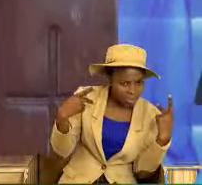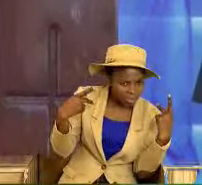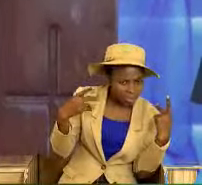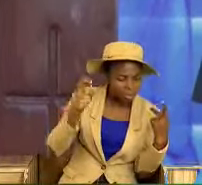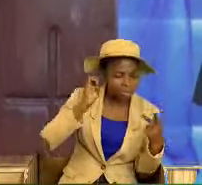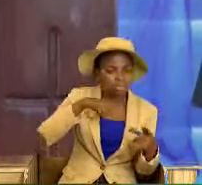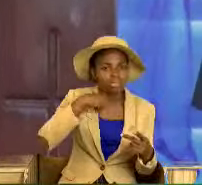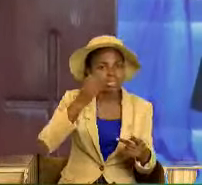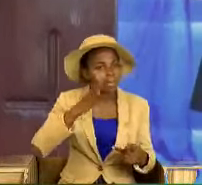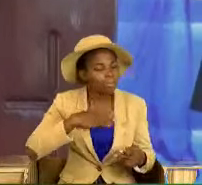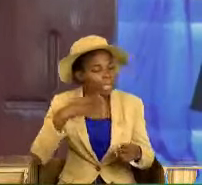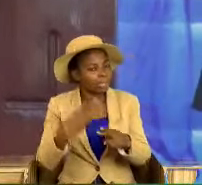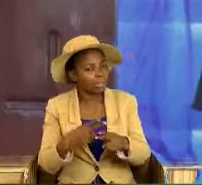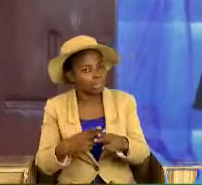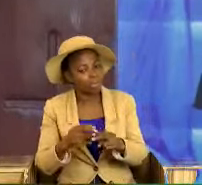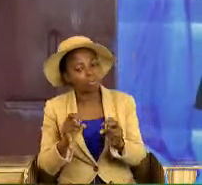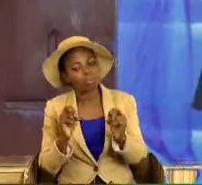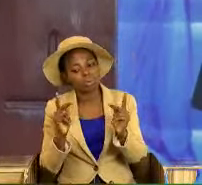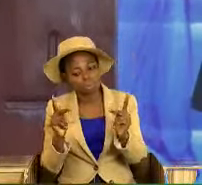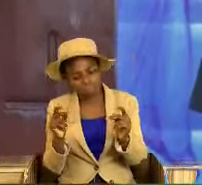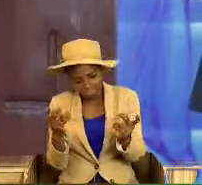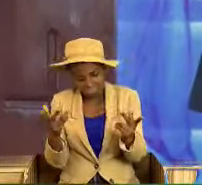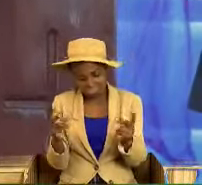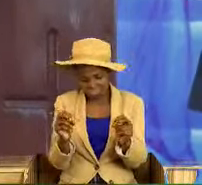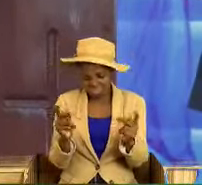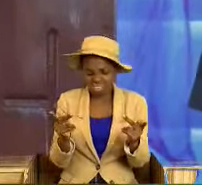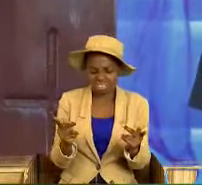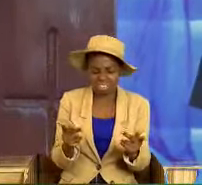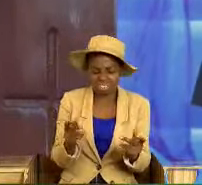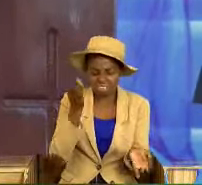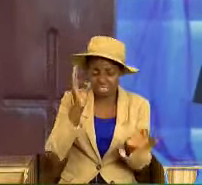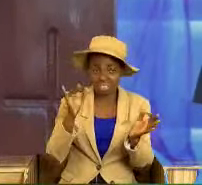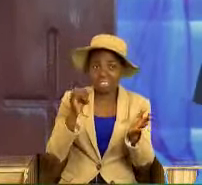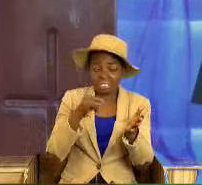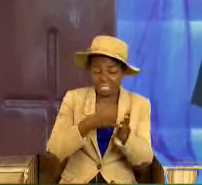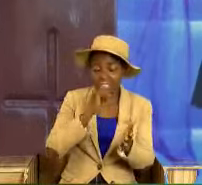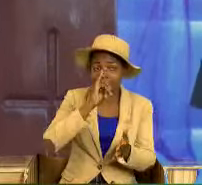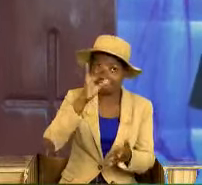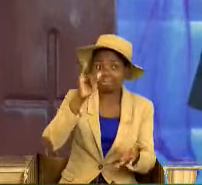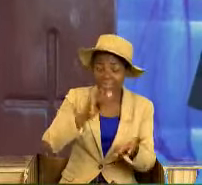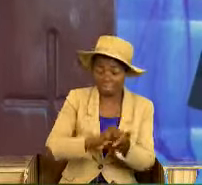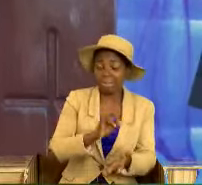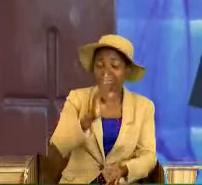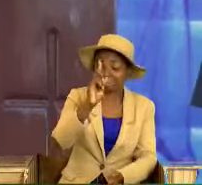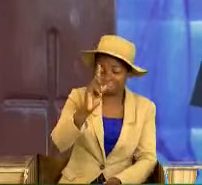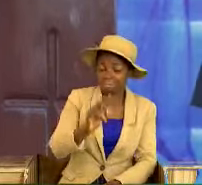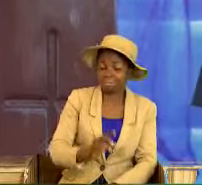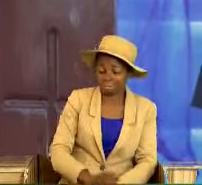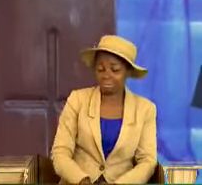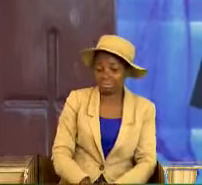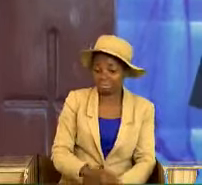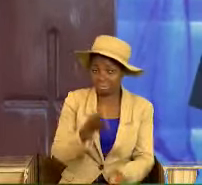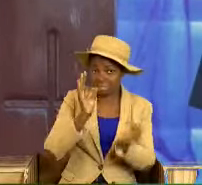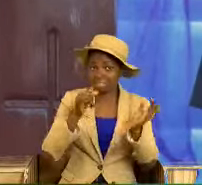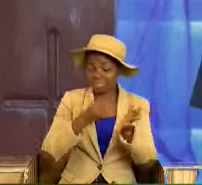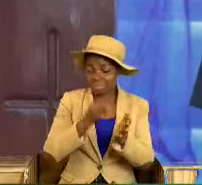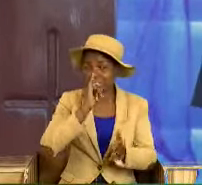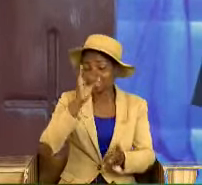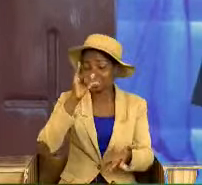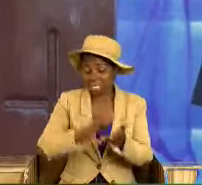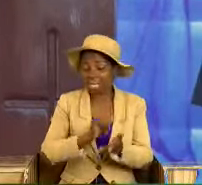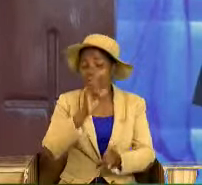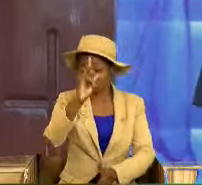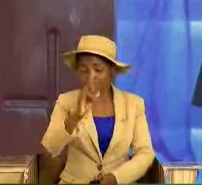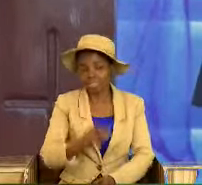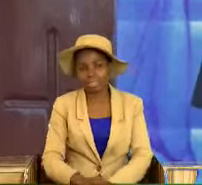name I said okay if it's that one that one call me